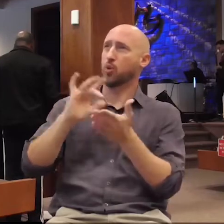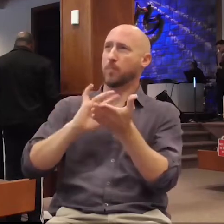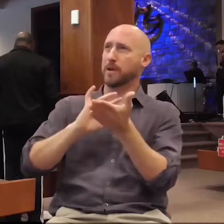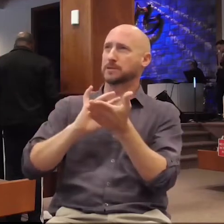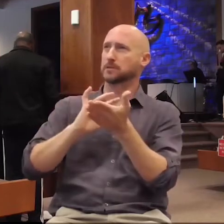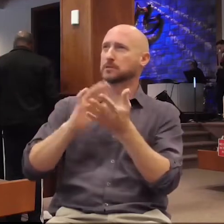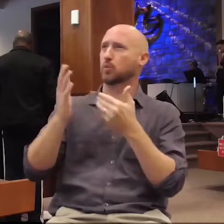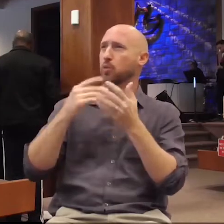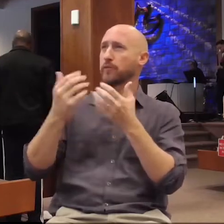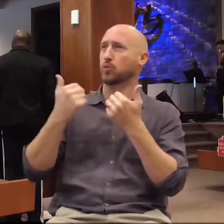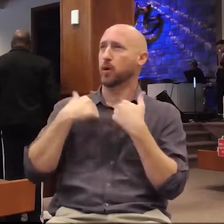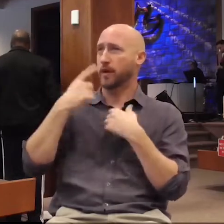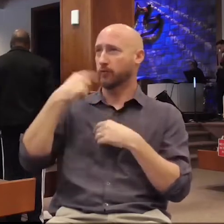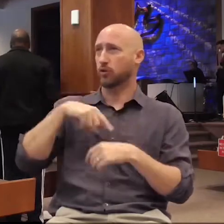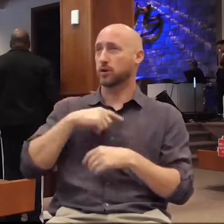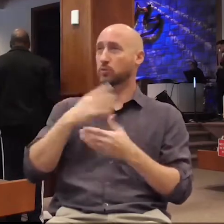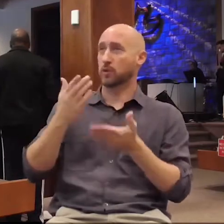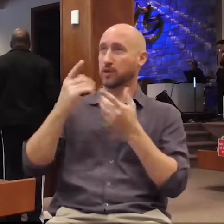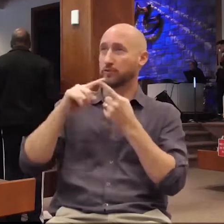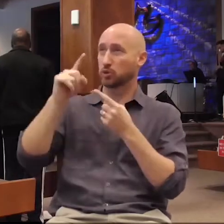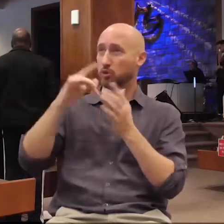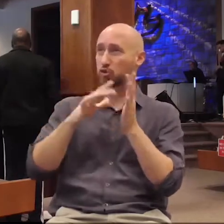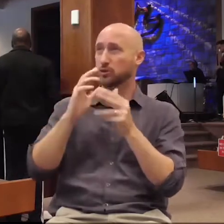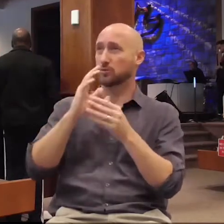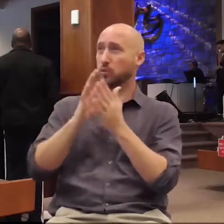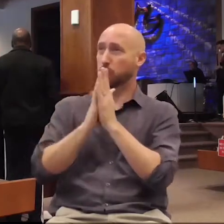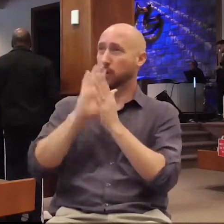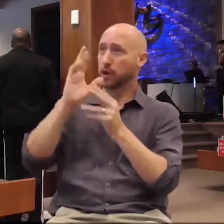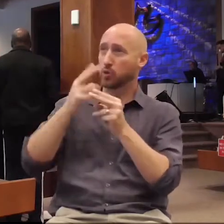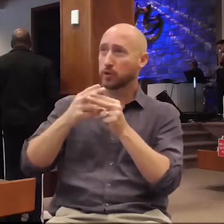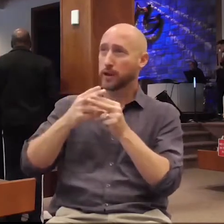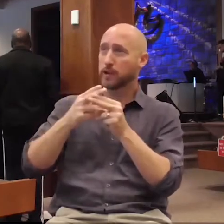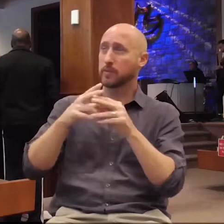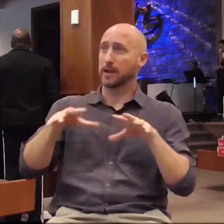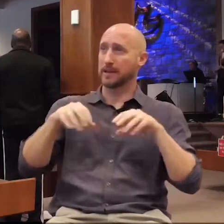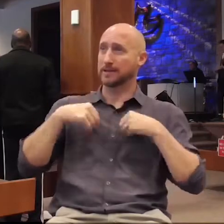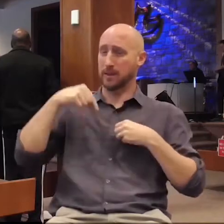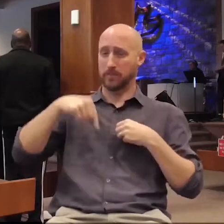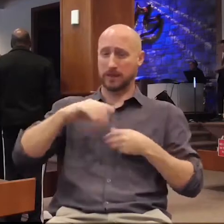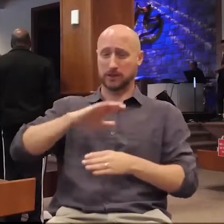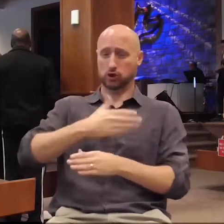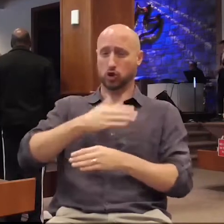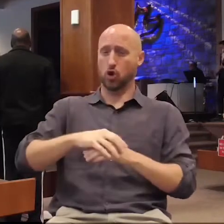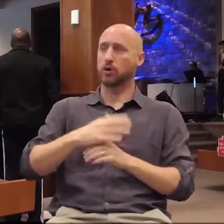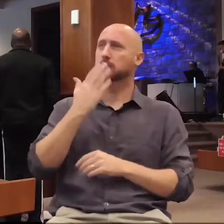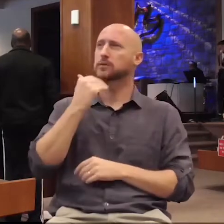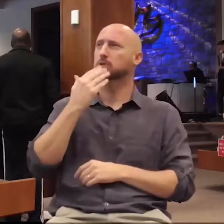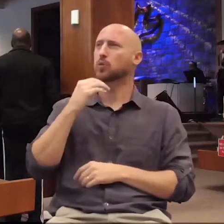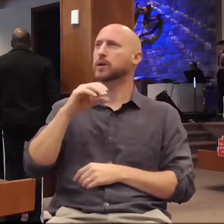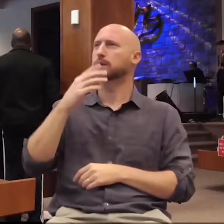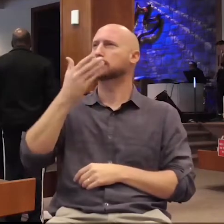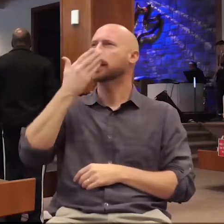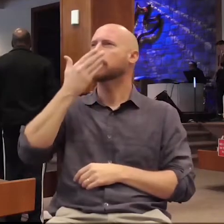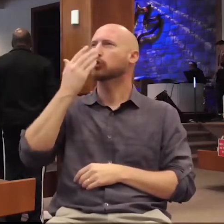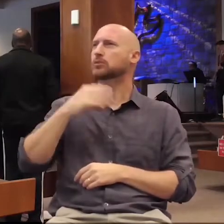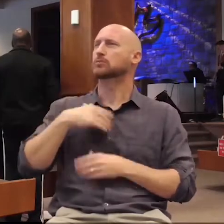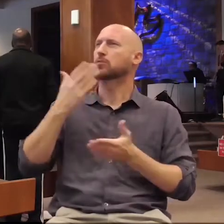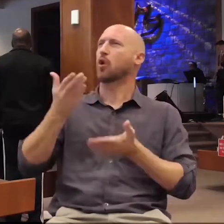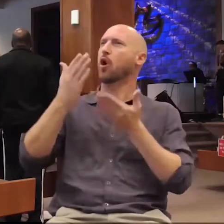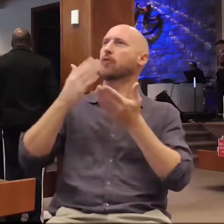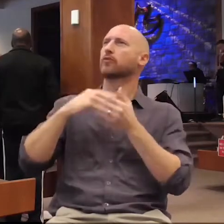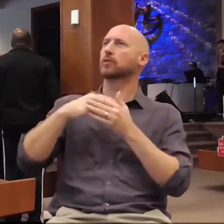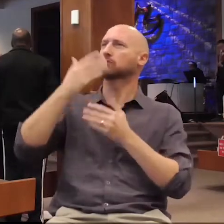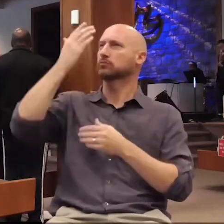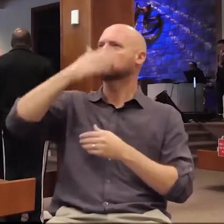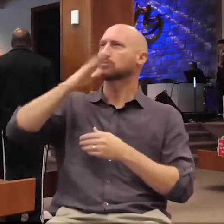before you, Lord Jesus. We pray in your name. Receive this song as a sweet savor, as an offering before your throne.